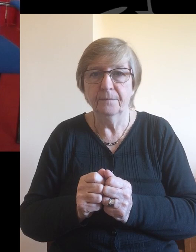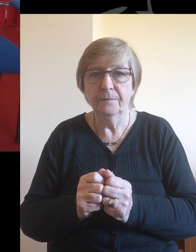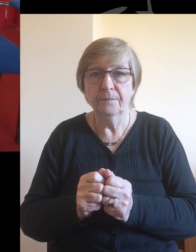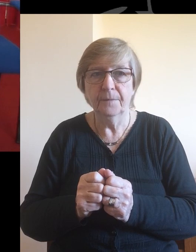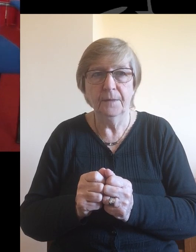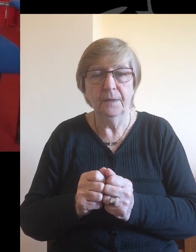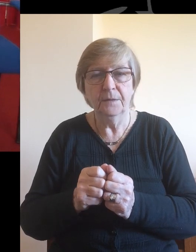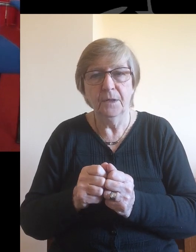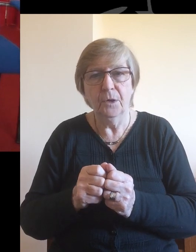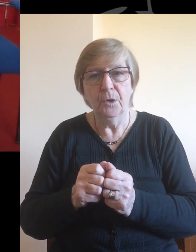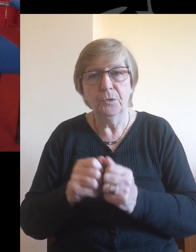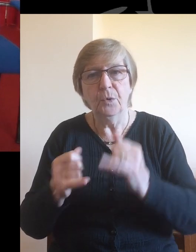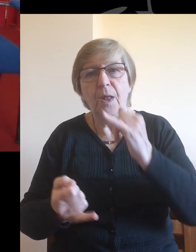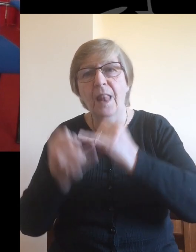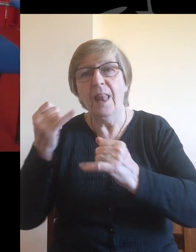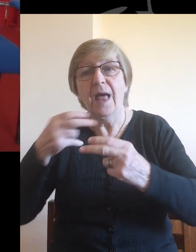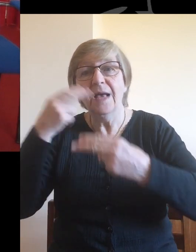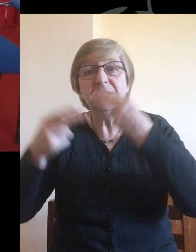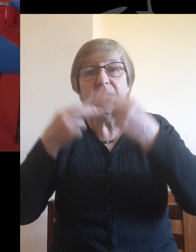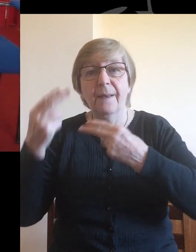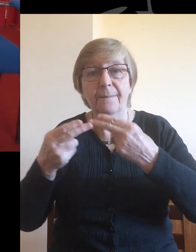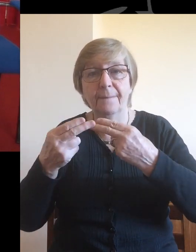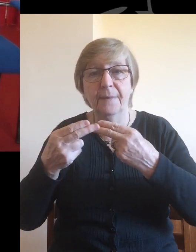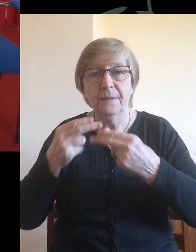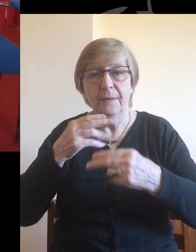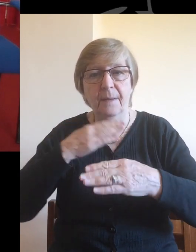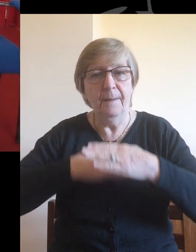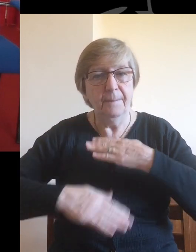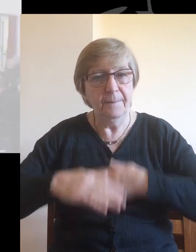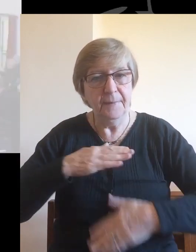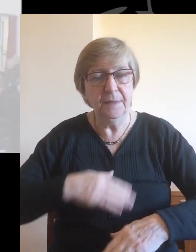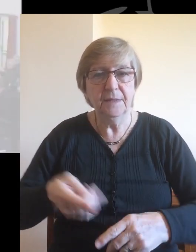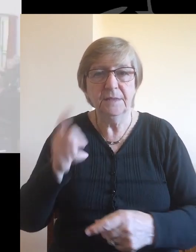And our closing hymn is Meekness and Majesty.